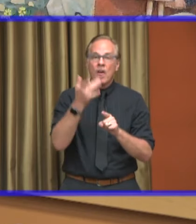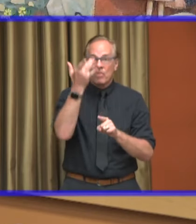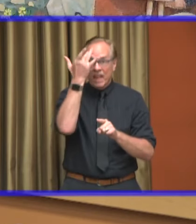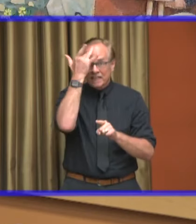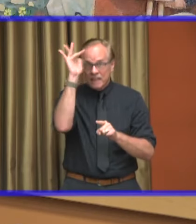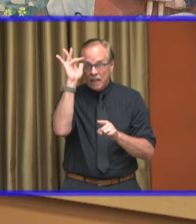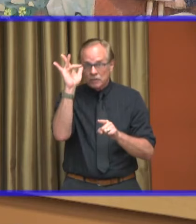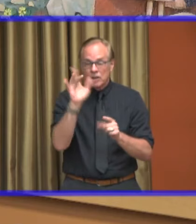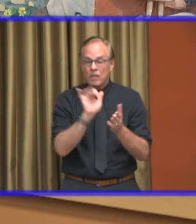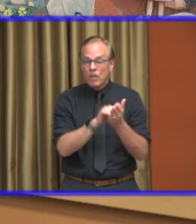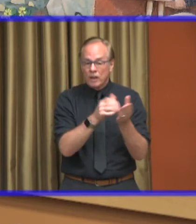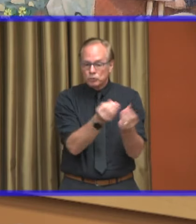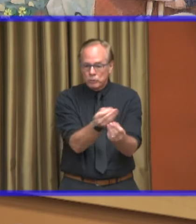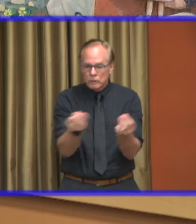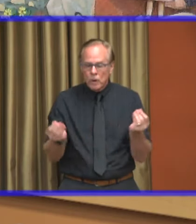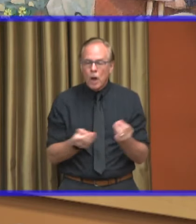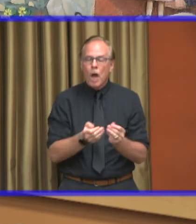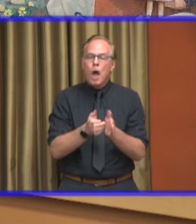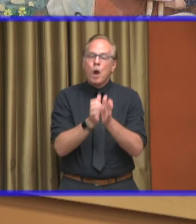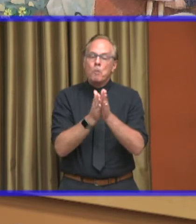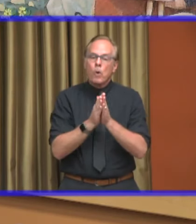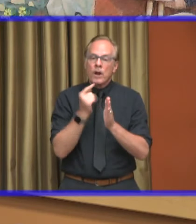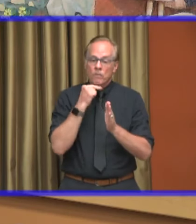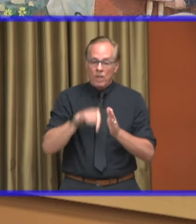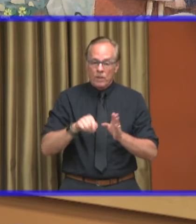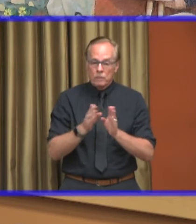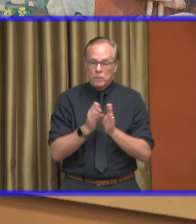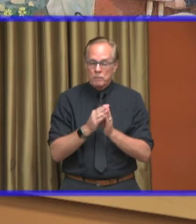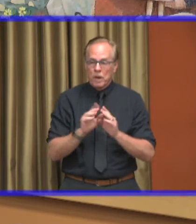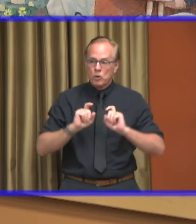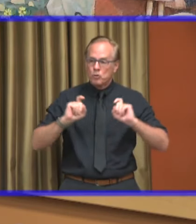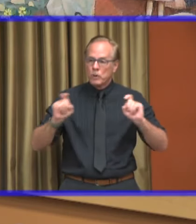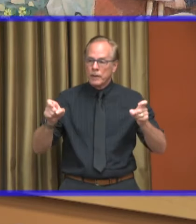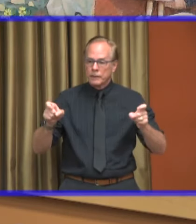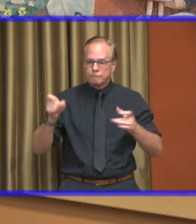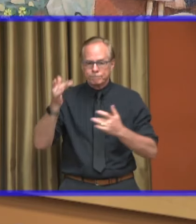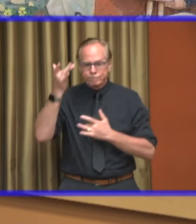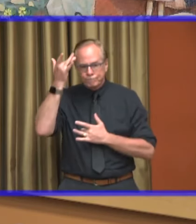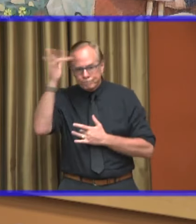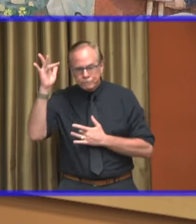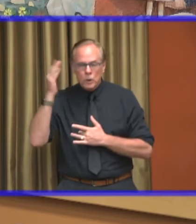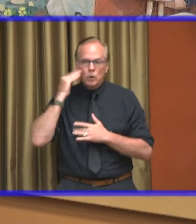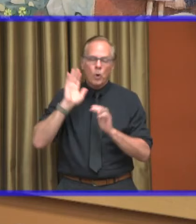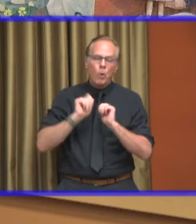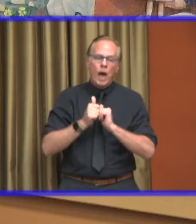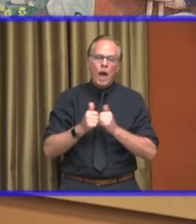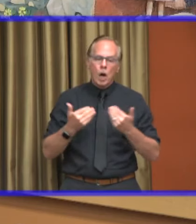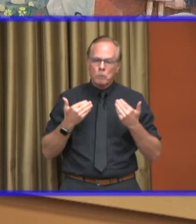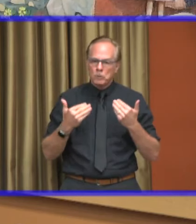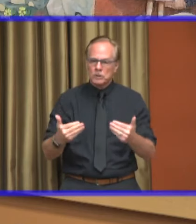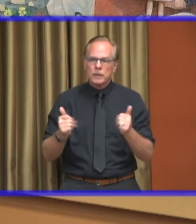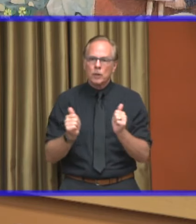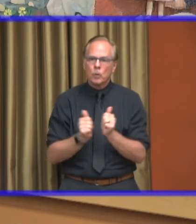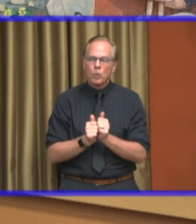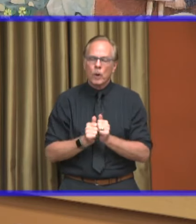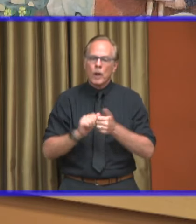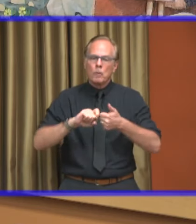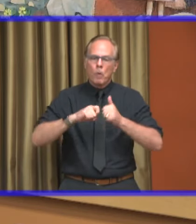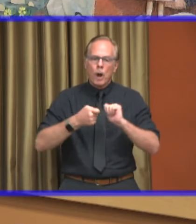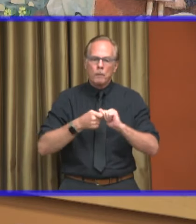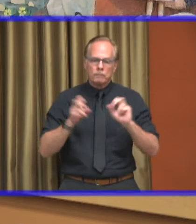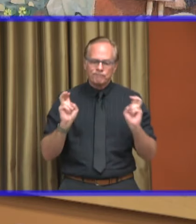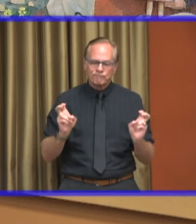And Father, we pray for this meeting that you would grant wisdom to know how to proceed on the issues that are at hand